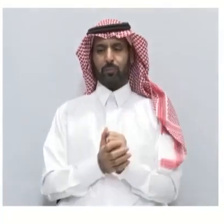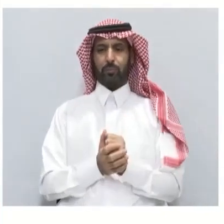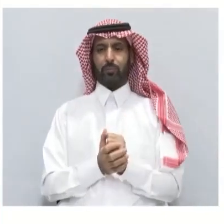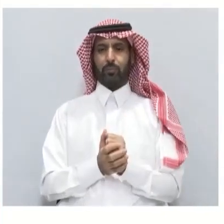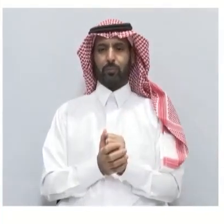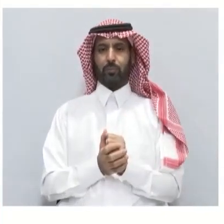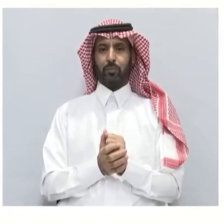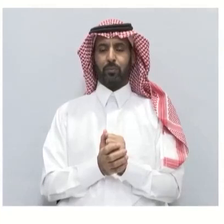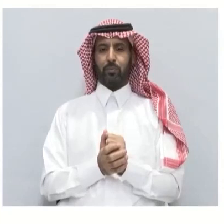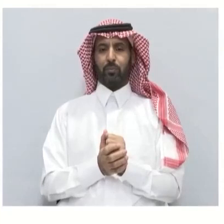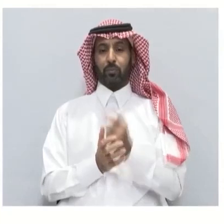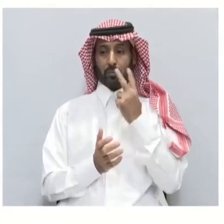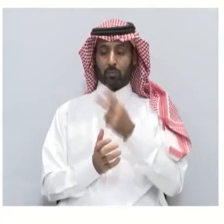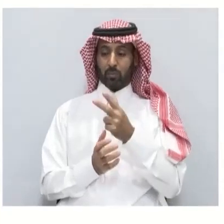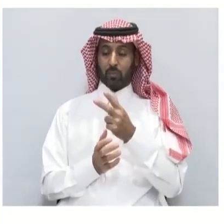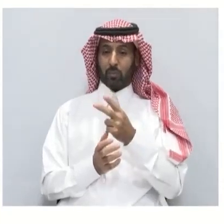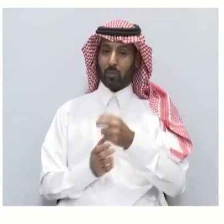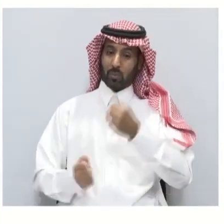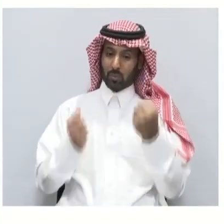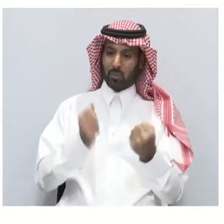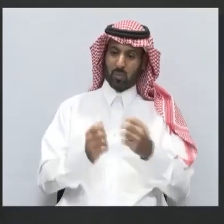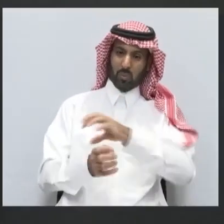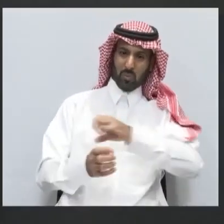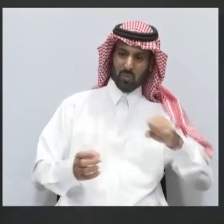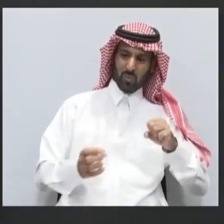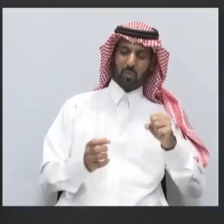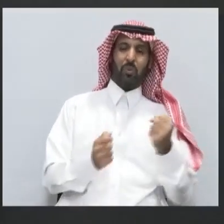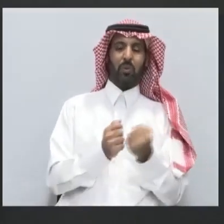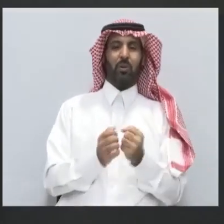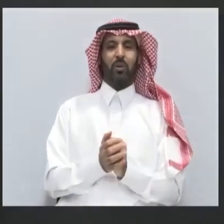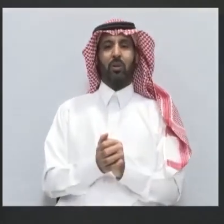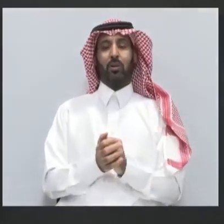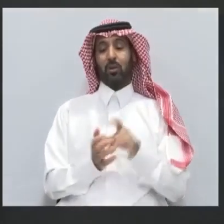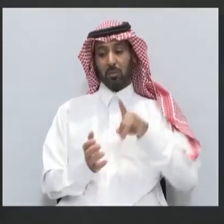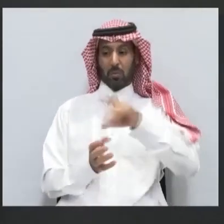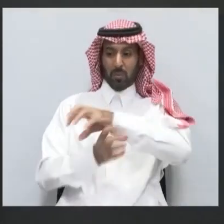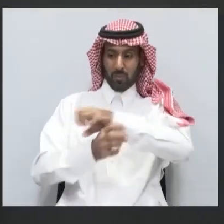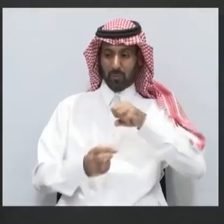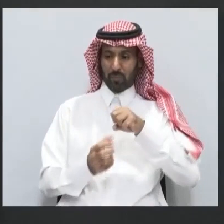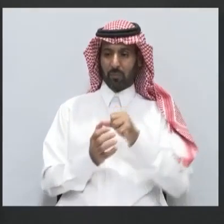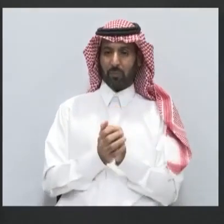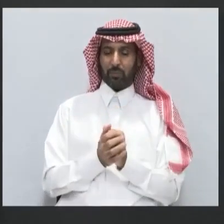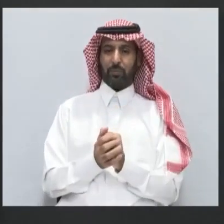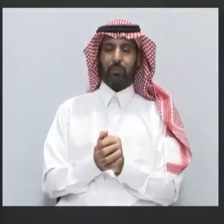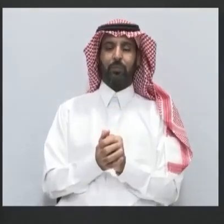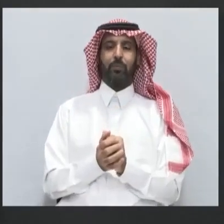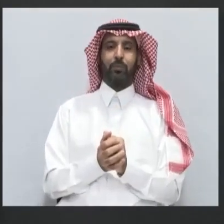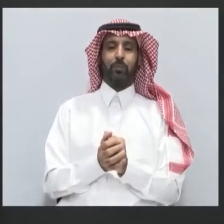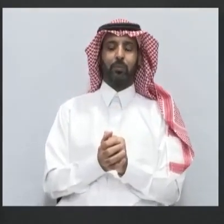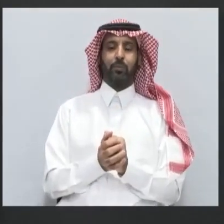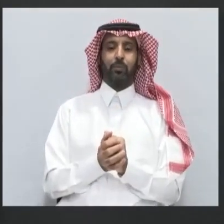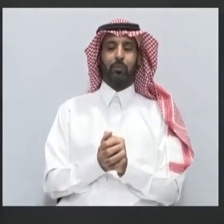Hijack, to take a moving vehicle, a car or a plane. Hijack is to take a moving